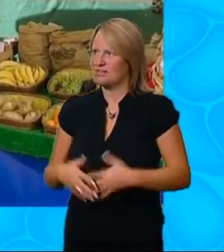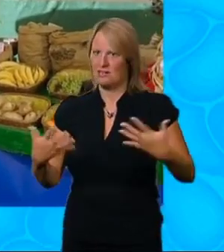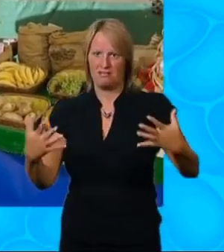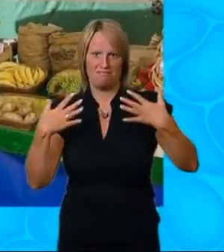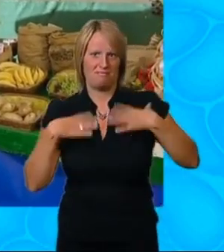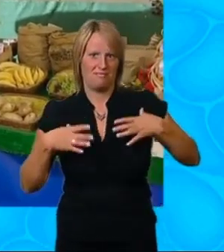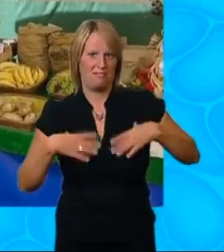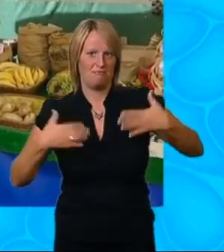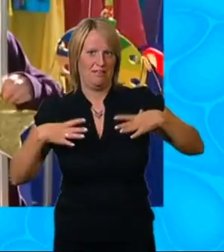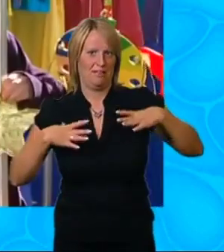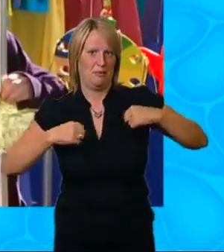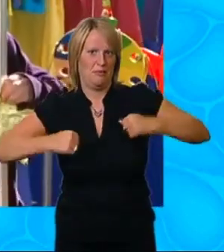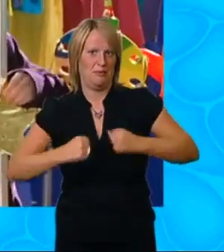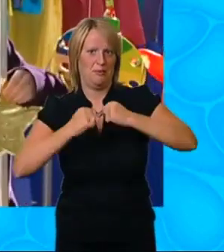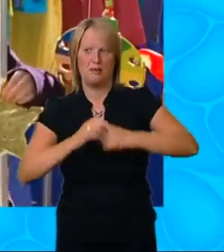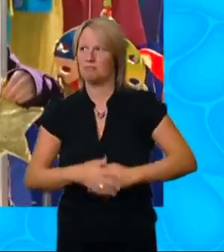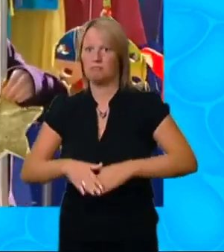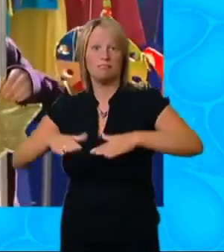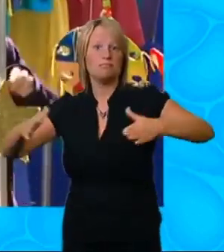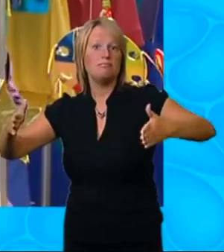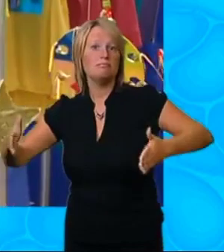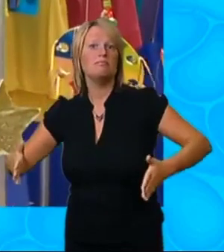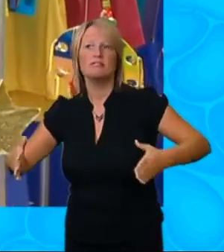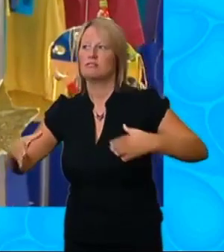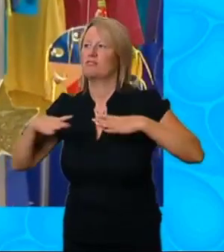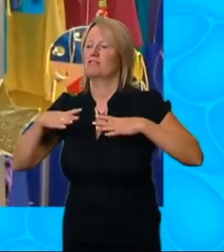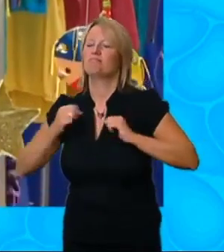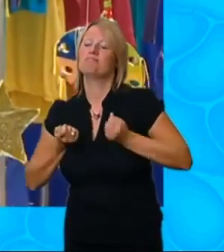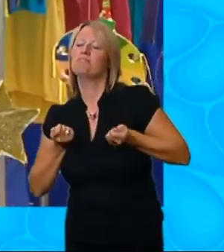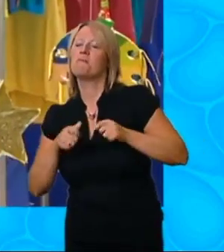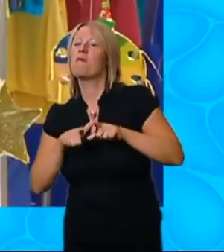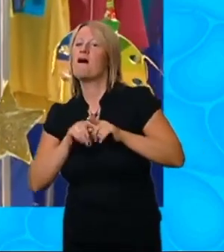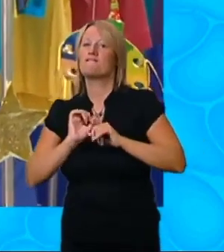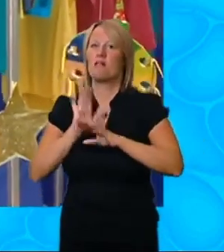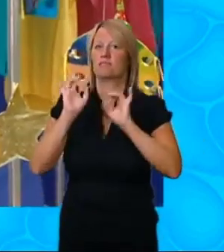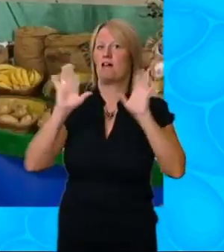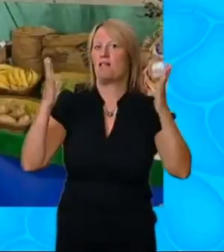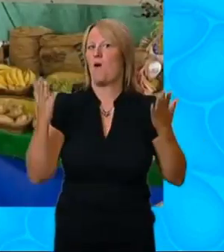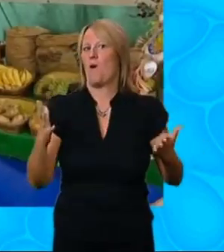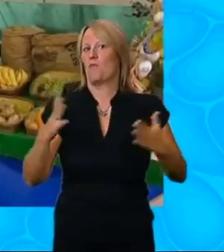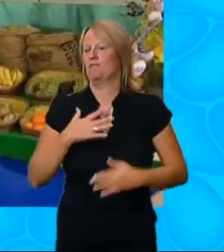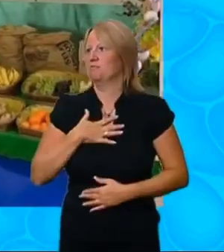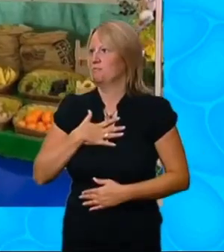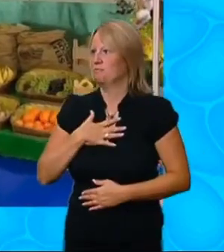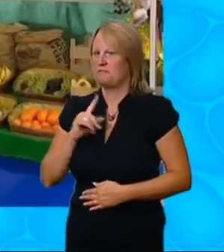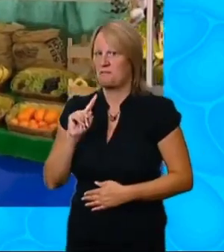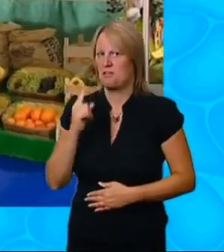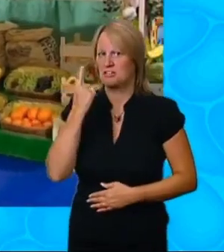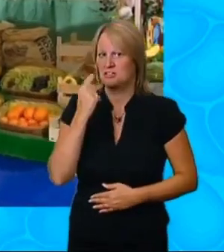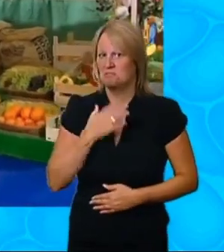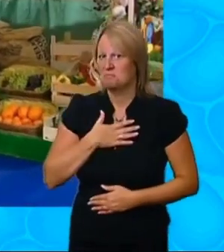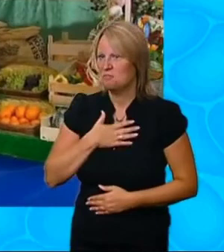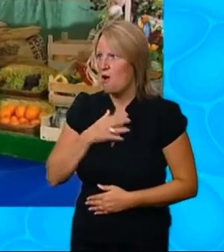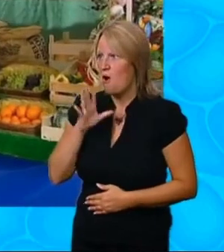All dressed and ready to go? There we have it. This stall's officially run by a film star now. Right, what's first?